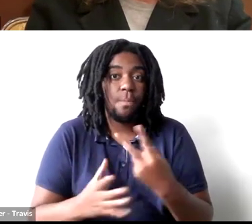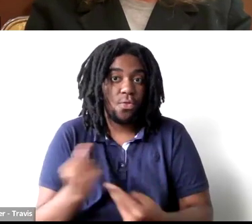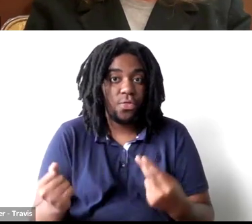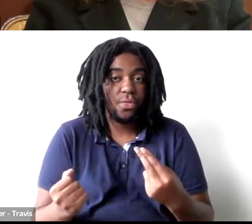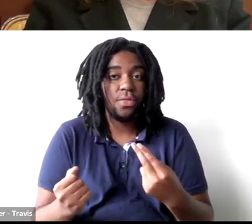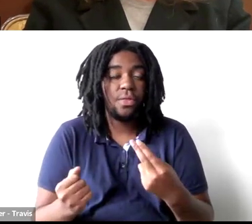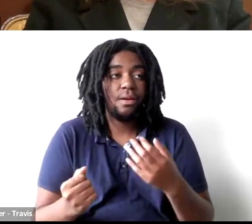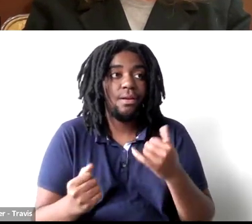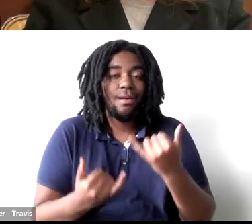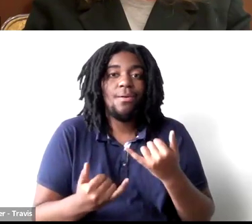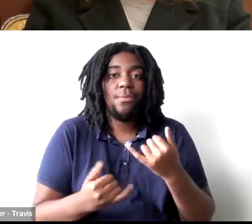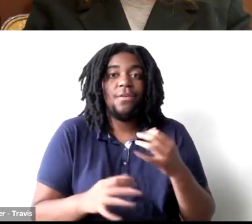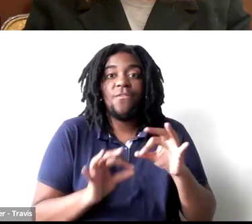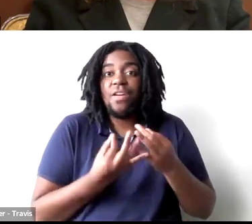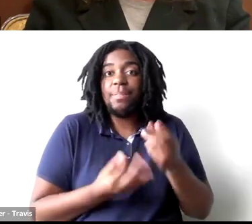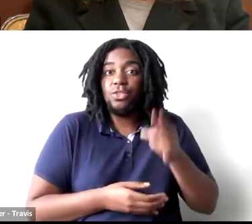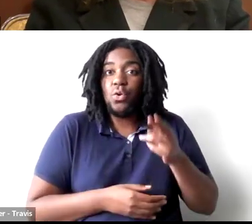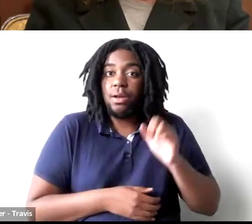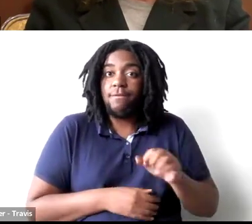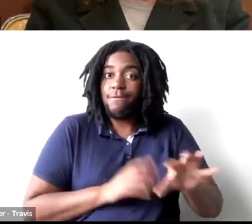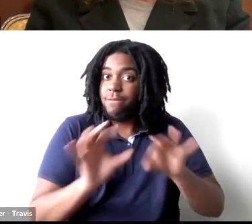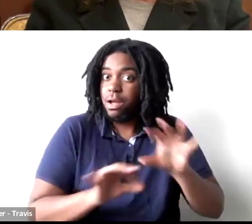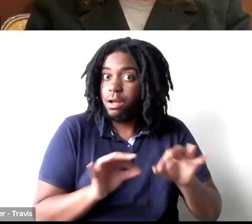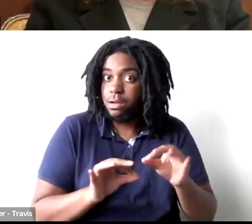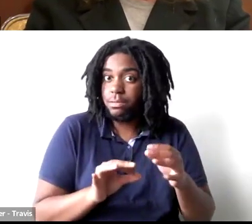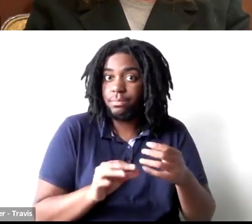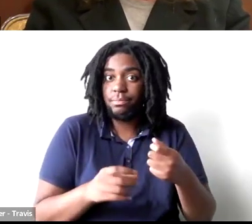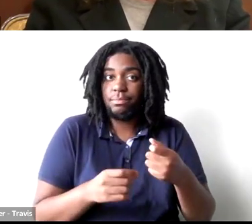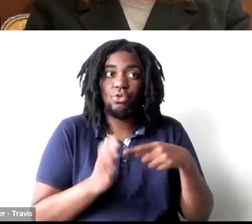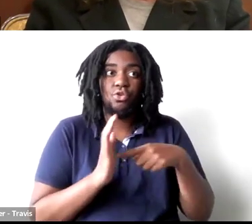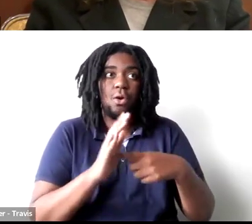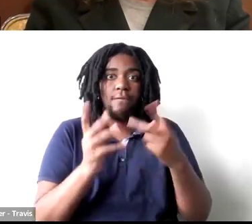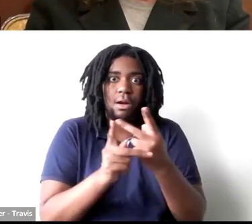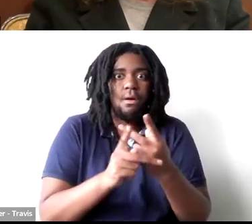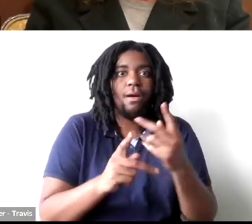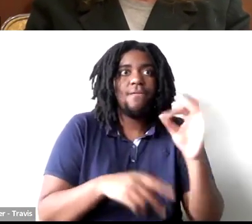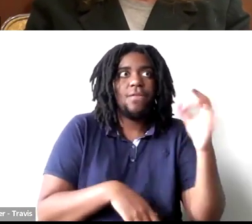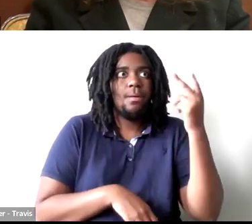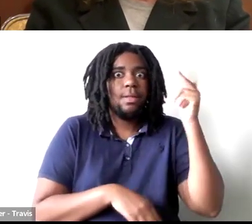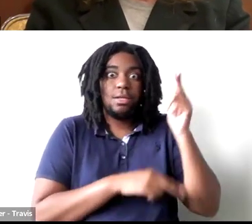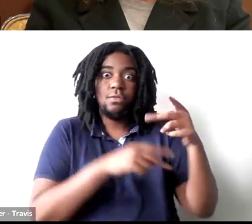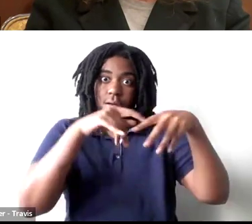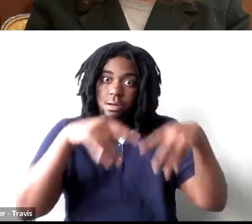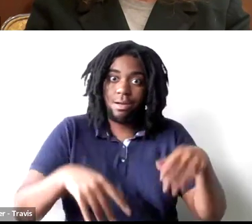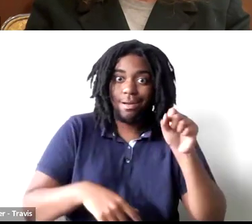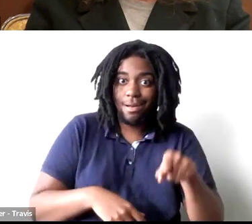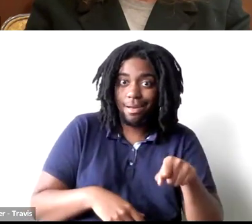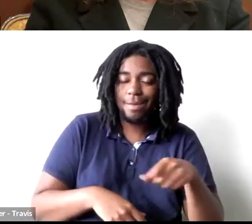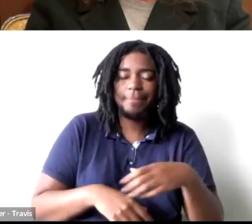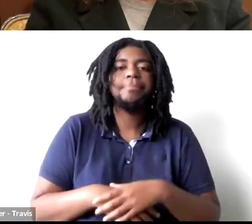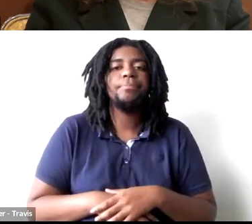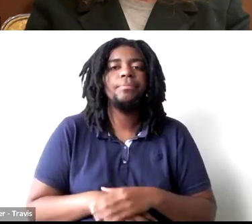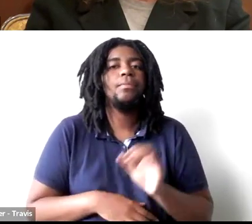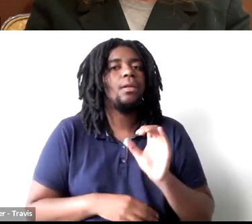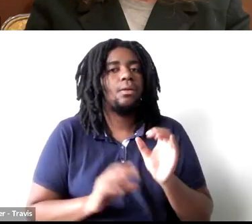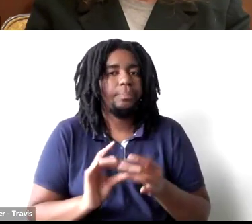on that now with the Peale Sellers book, and it's difficult. Some of them have been identified, but there, you know, it's only if